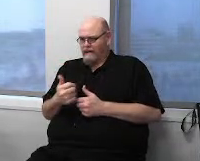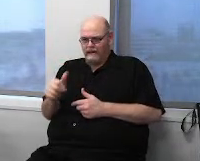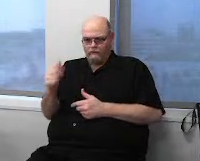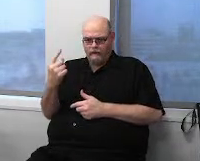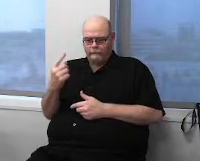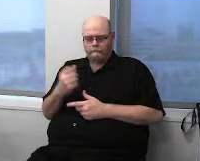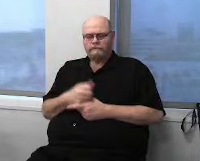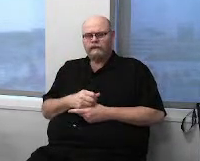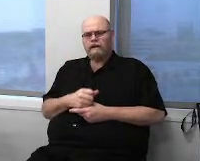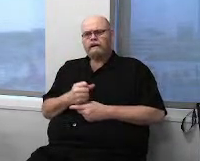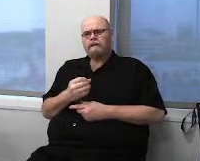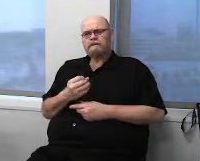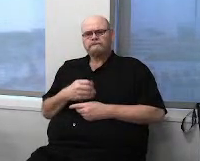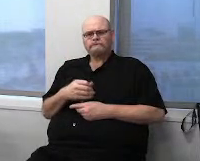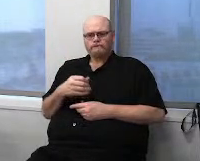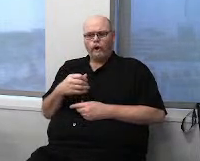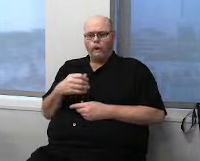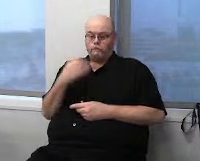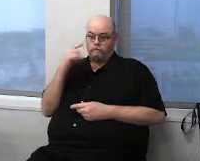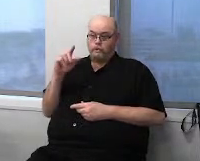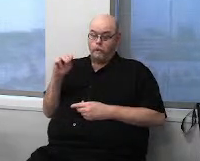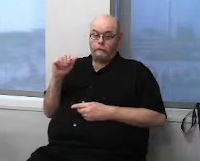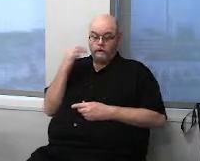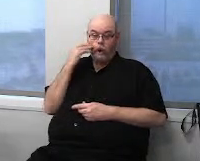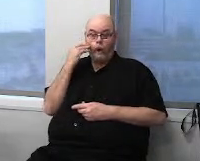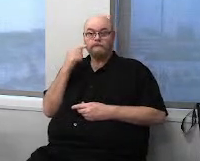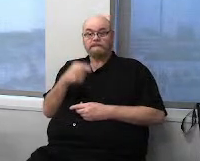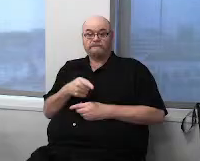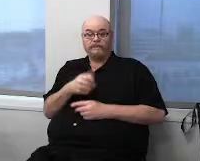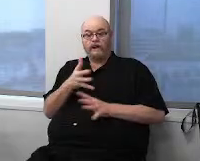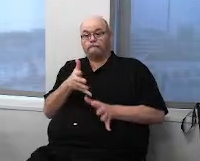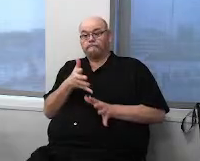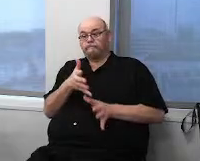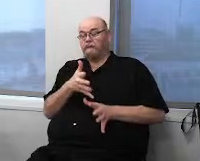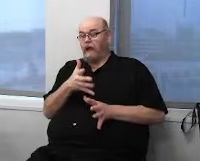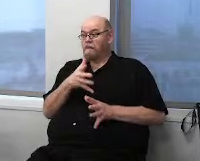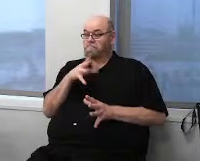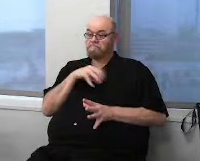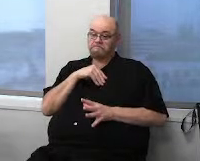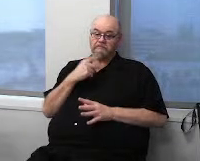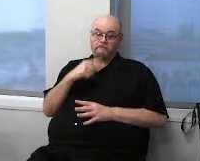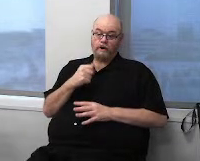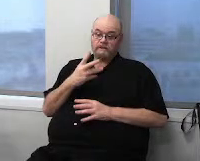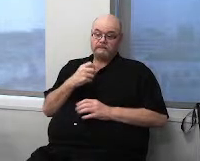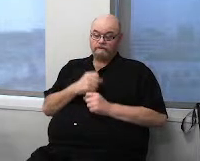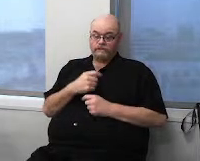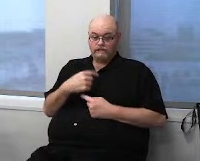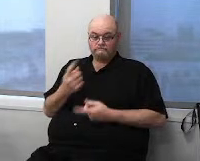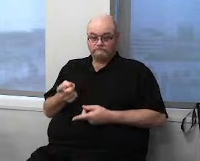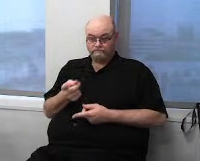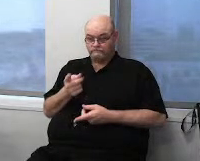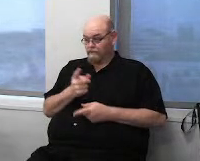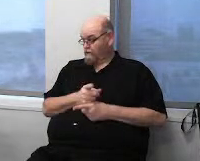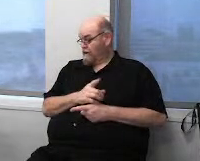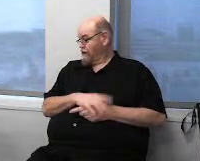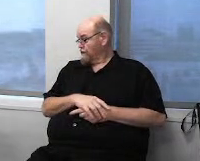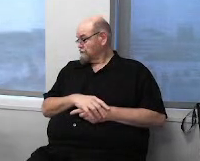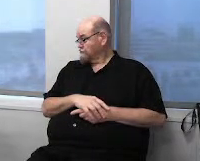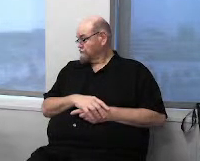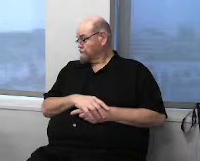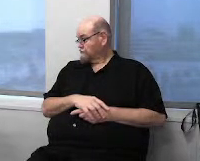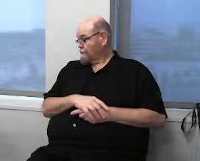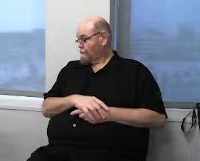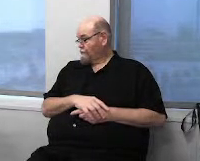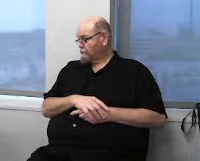of affairs is that LUMA has known about this and has seemingly lived with it for a certain amount of time. Is